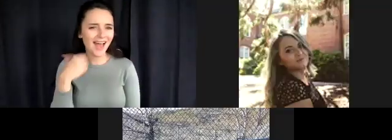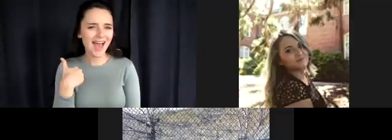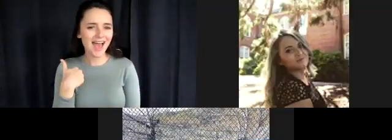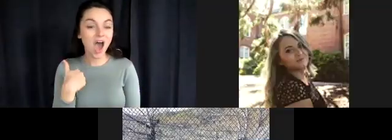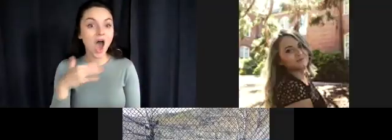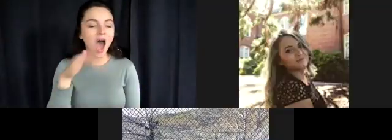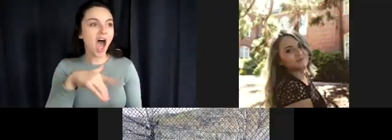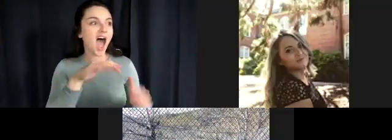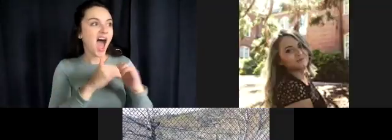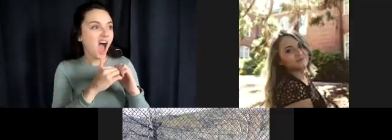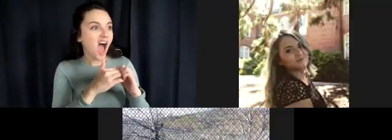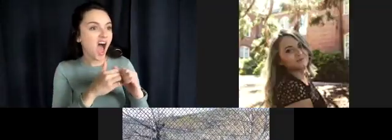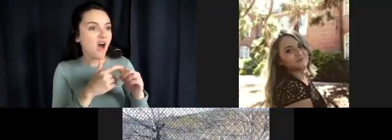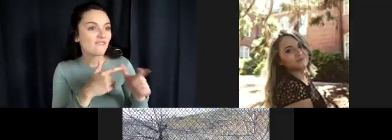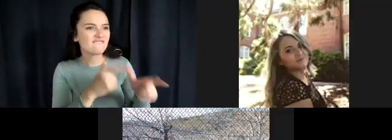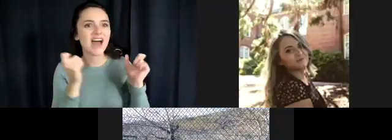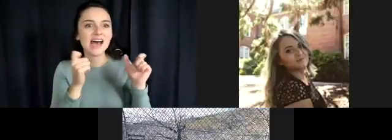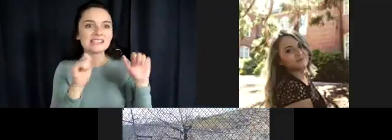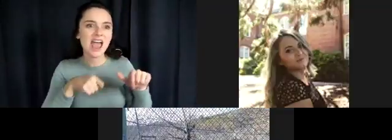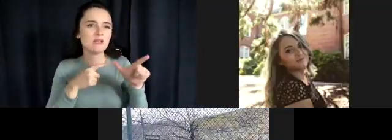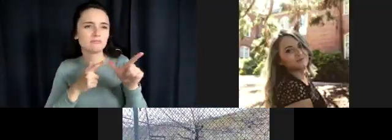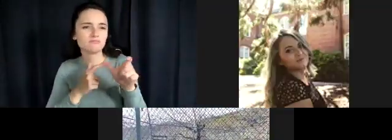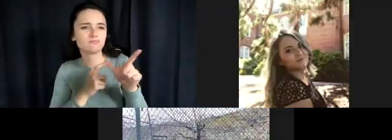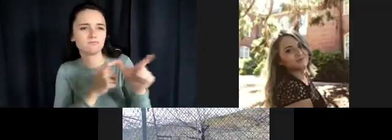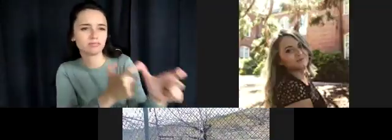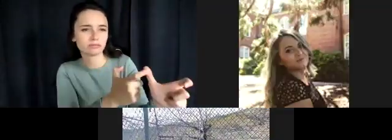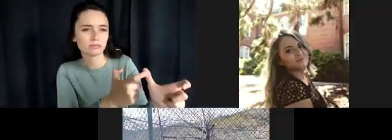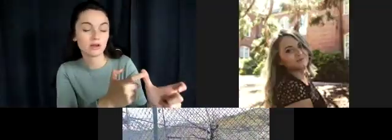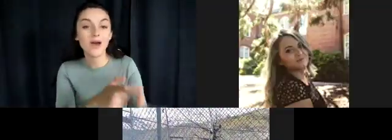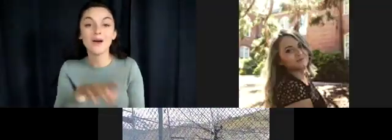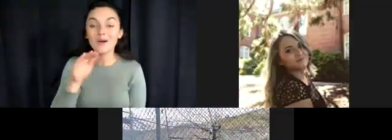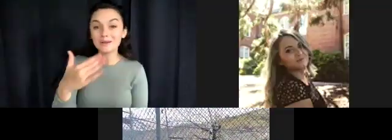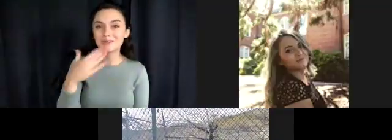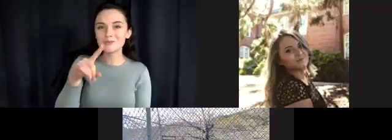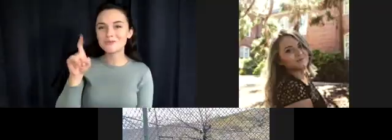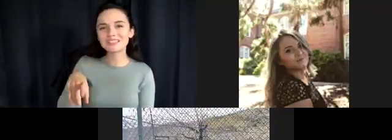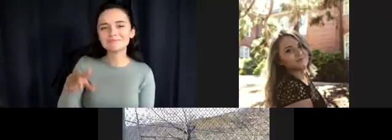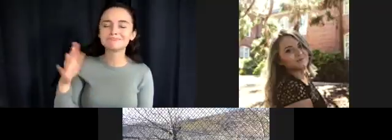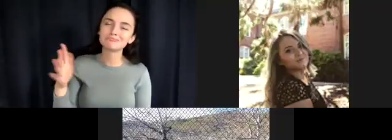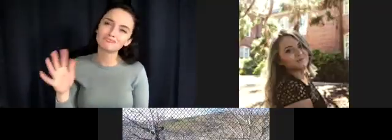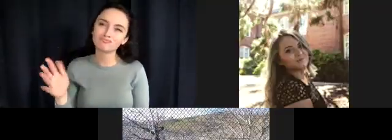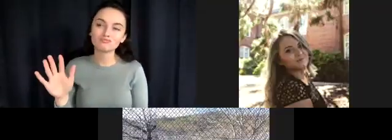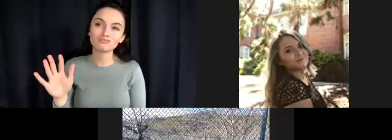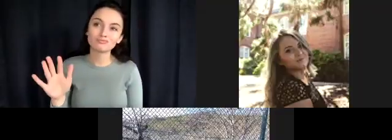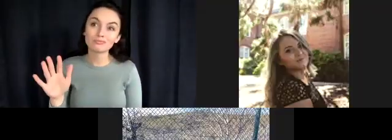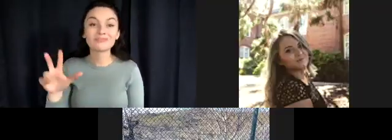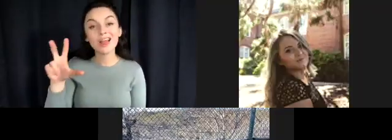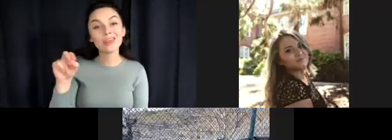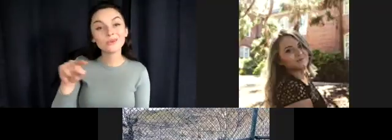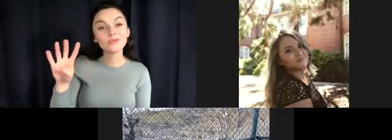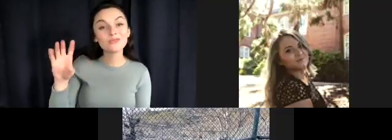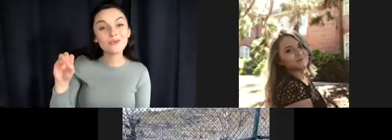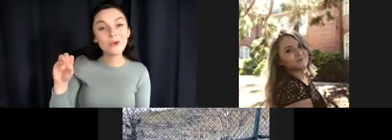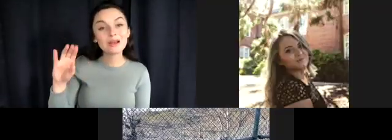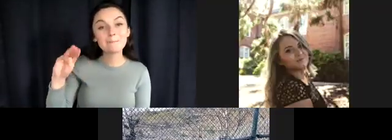How fast can the lions run? How fast can they run? That's a good question. Probably about 30 to 40 miles an